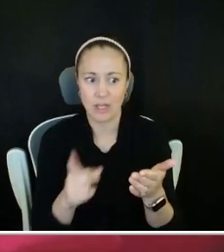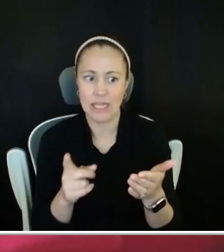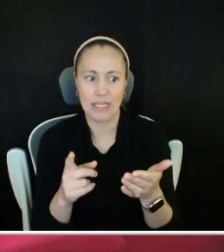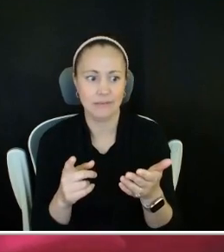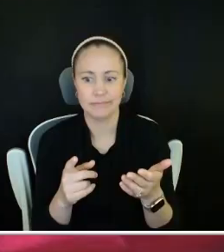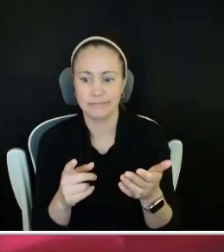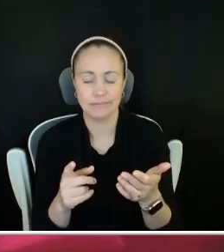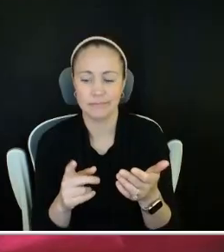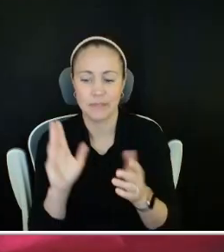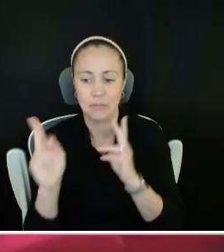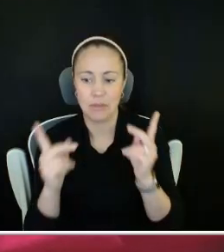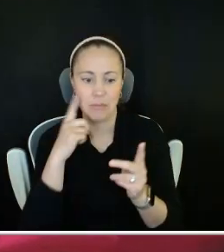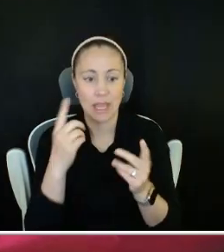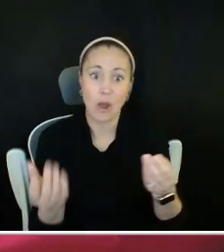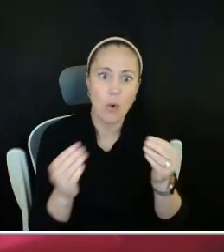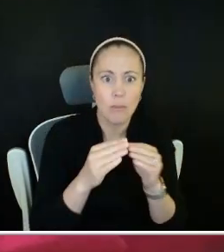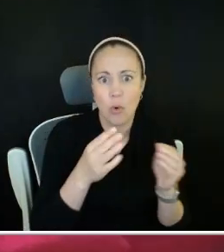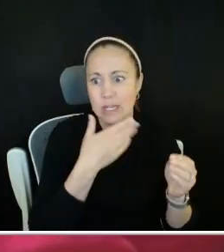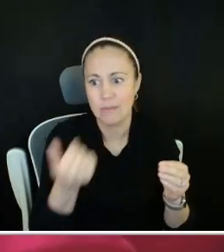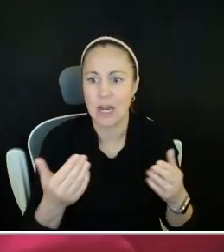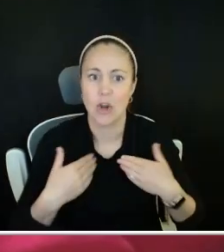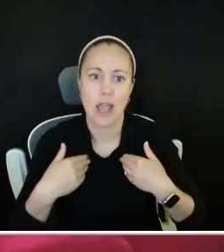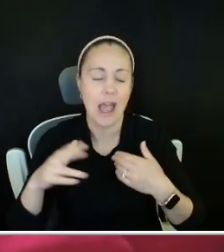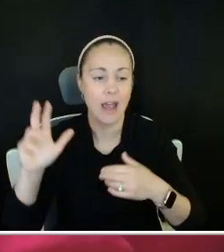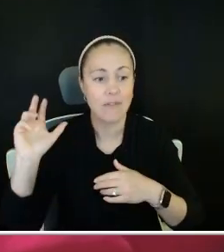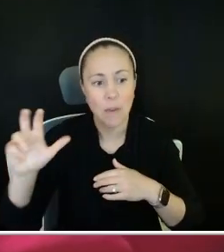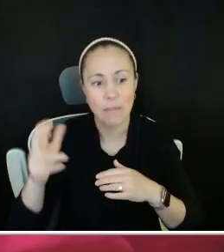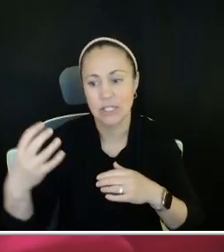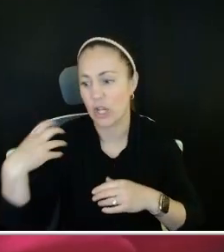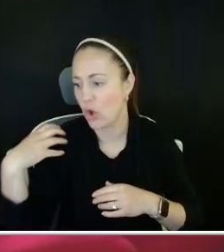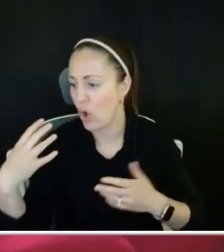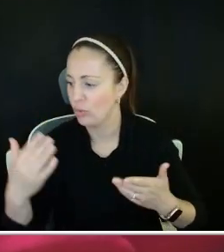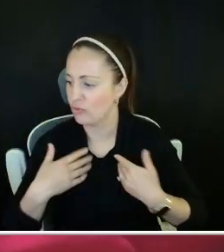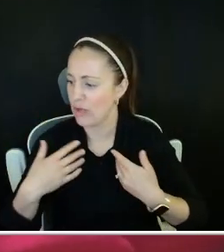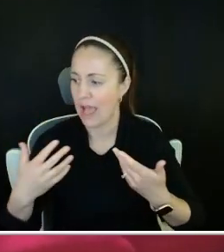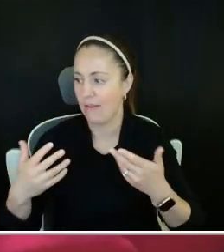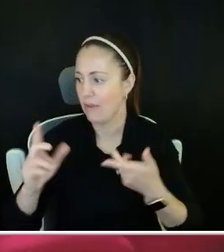have the pitching coach. They play catch with their friends. They have the